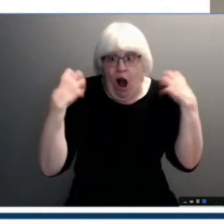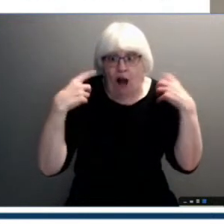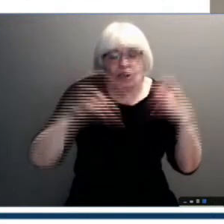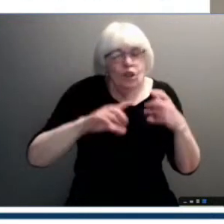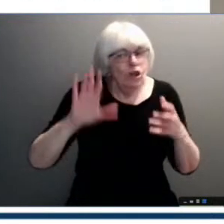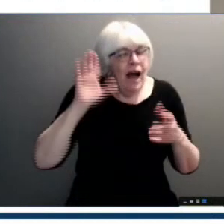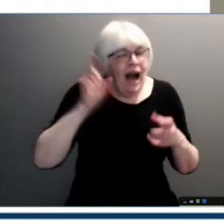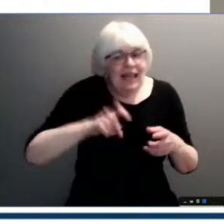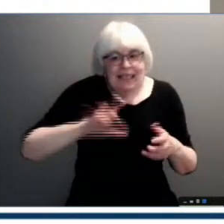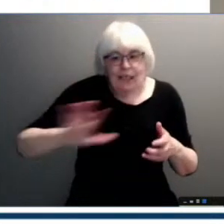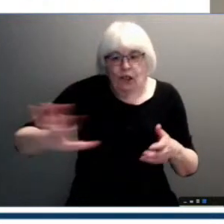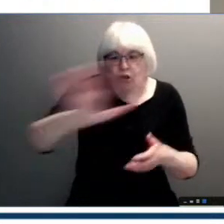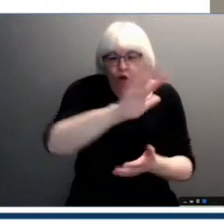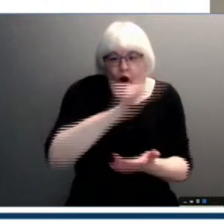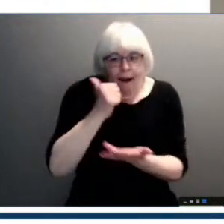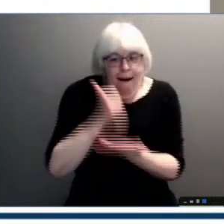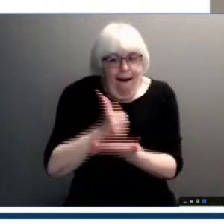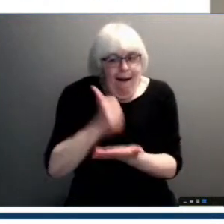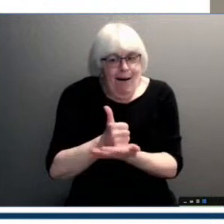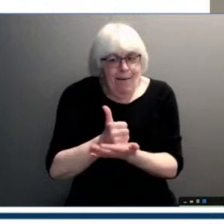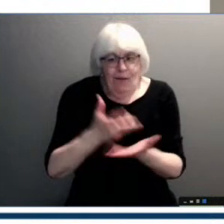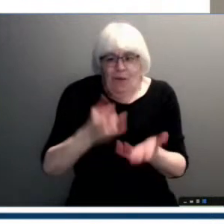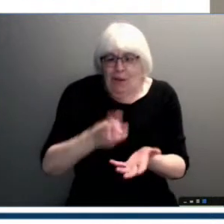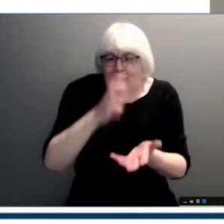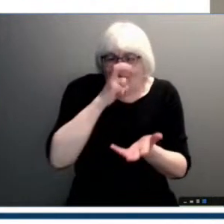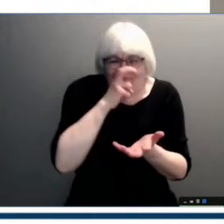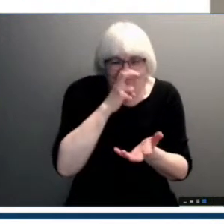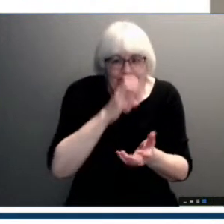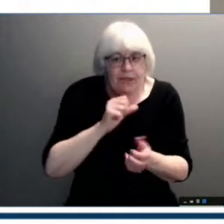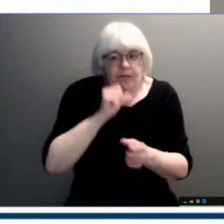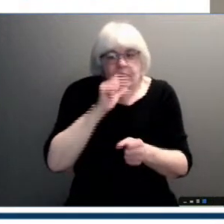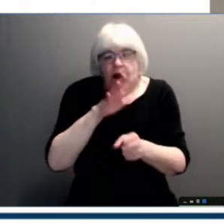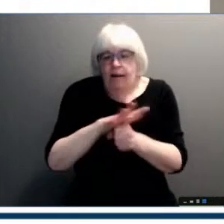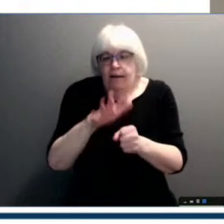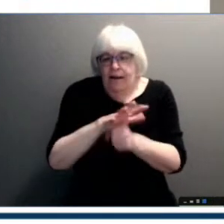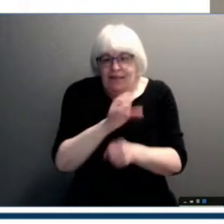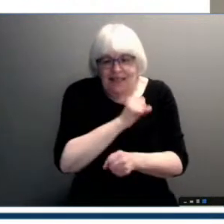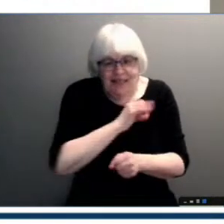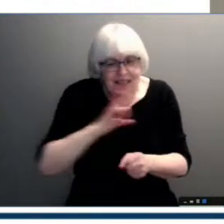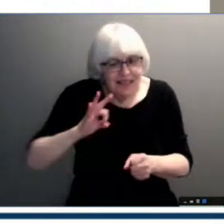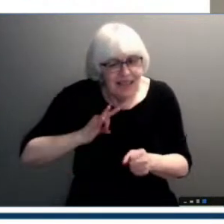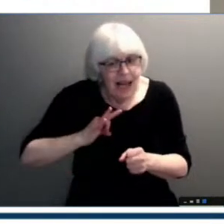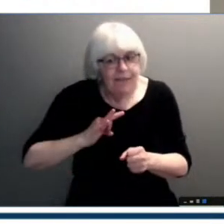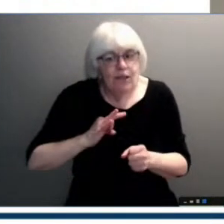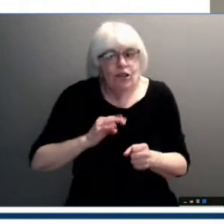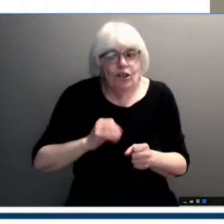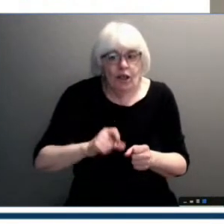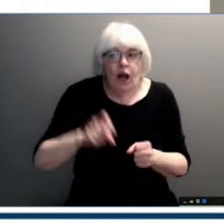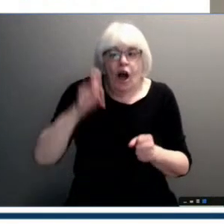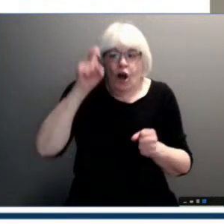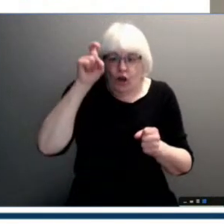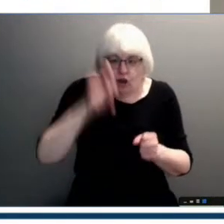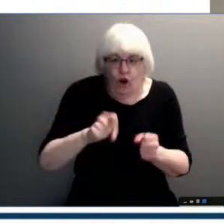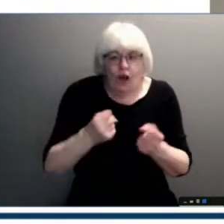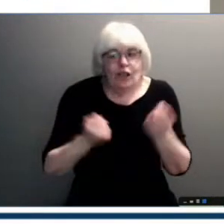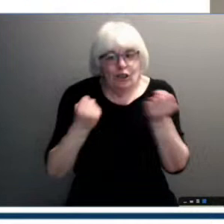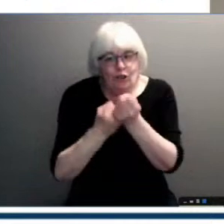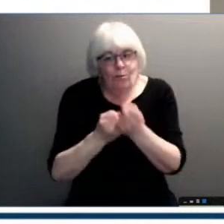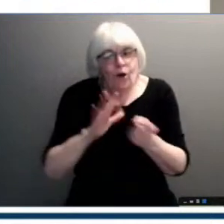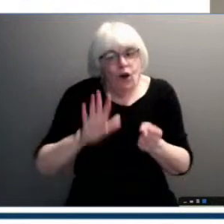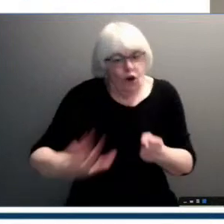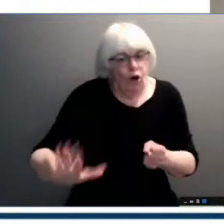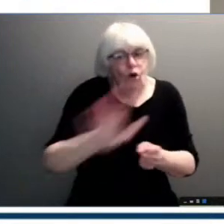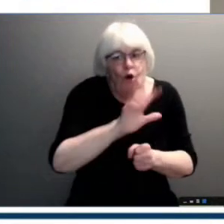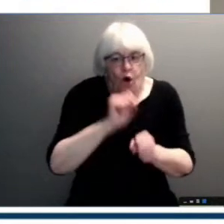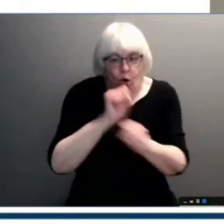but please support your employees in following the directions that I've just outlined if they have COVID or